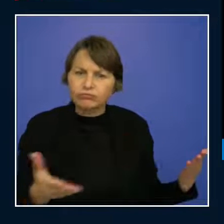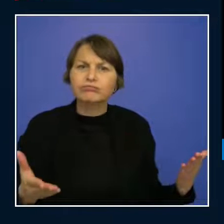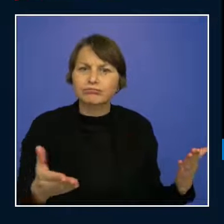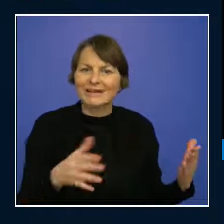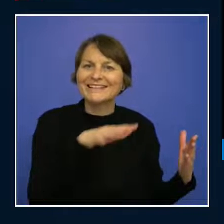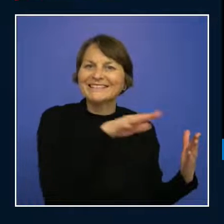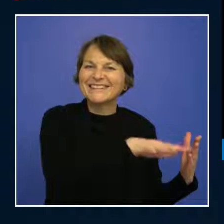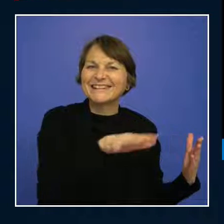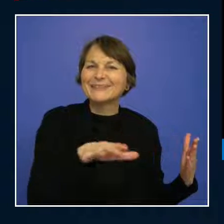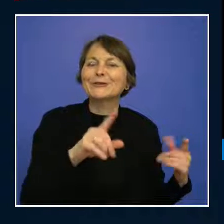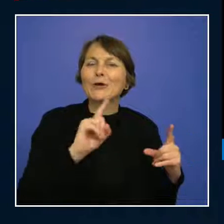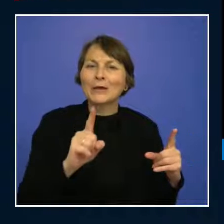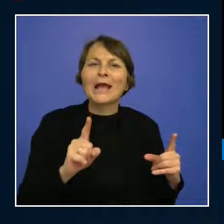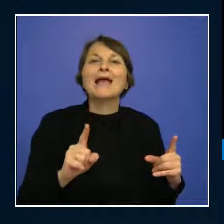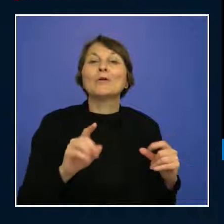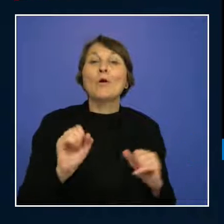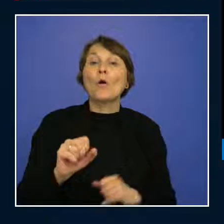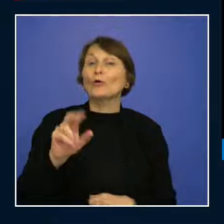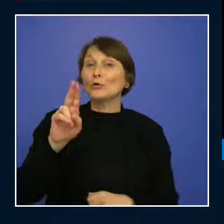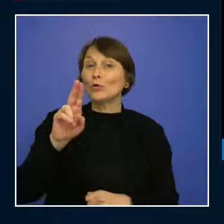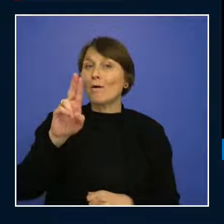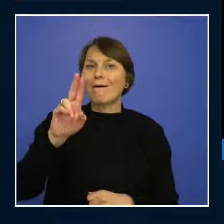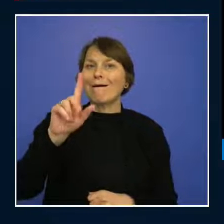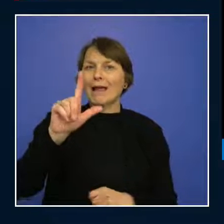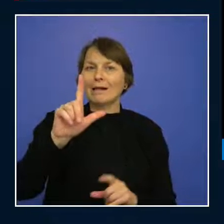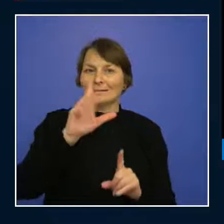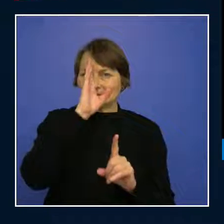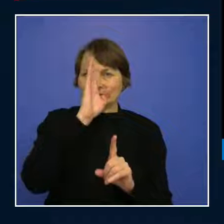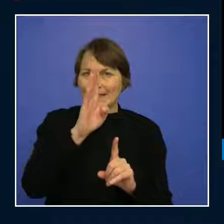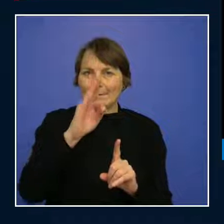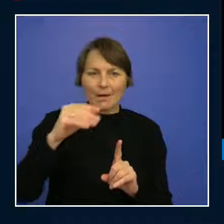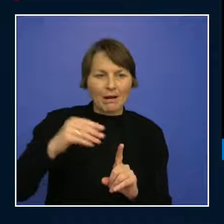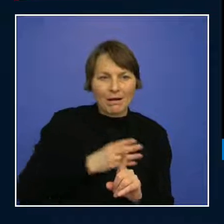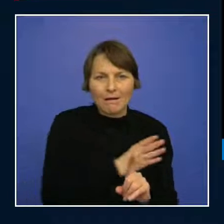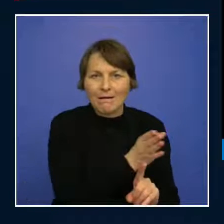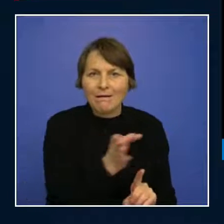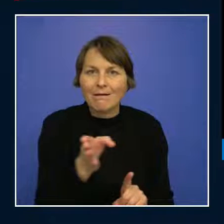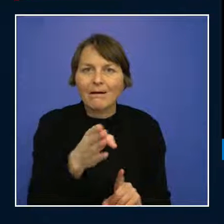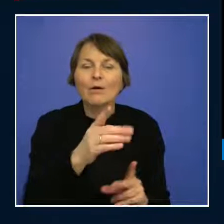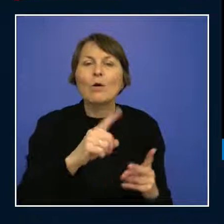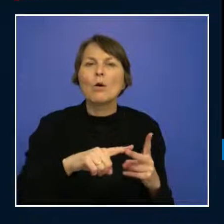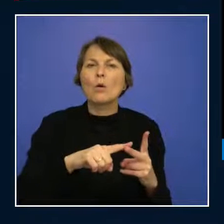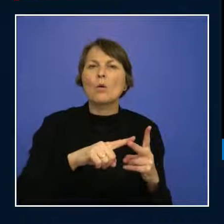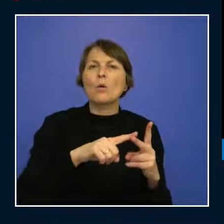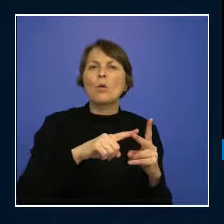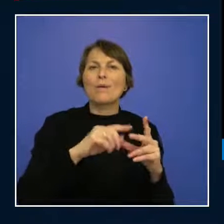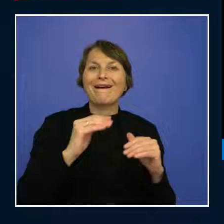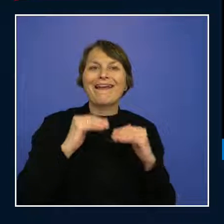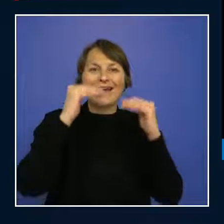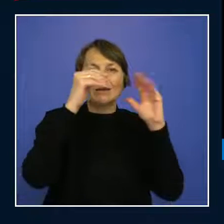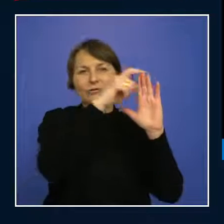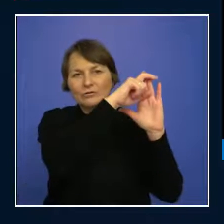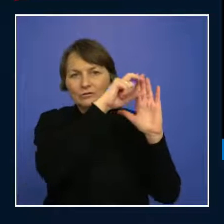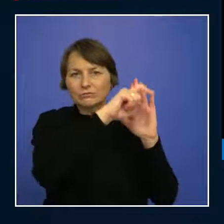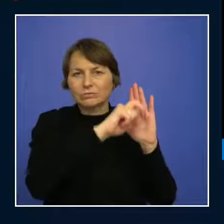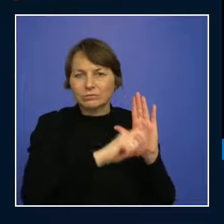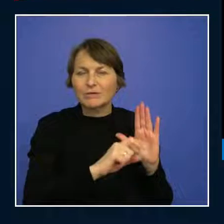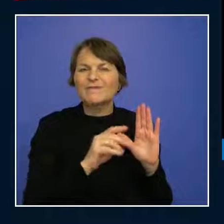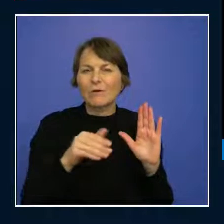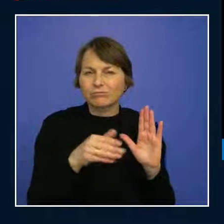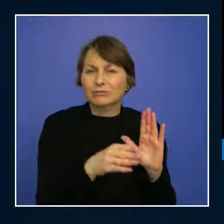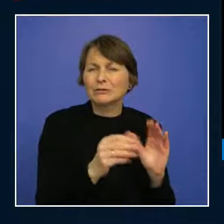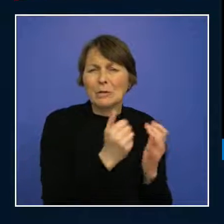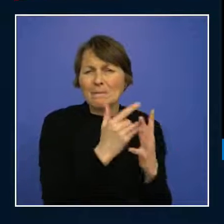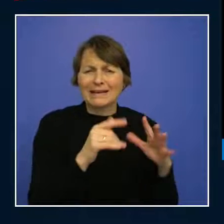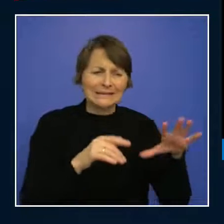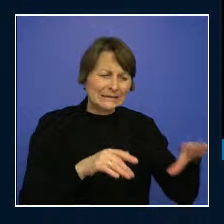things like rewriting the URL or changing headers on that journey through our network. So again, lots of scenarios here